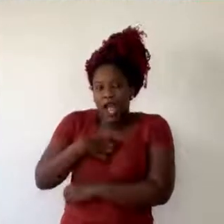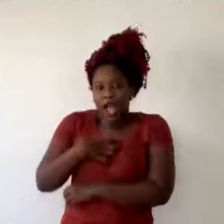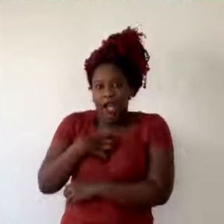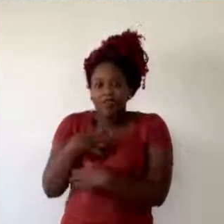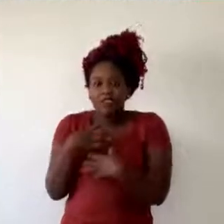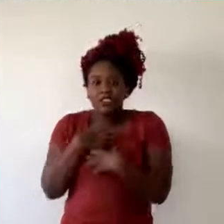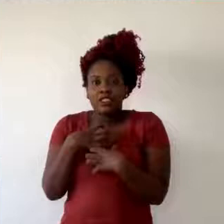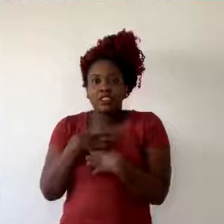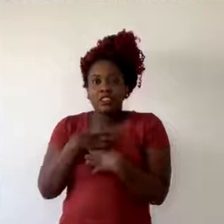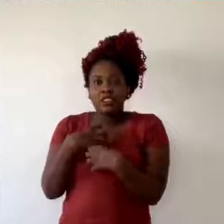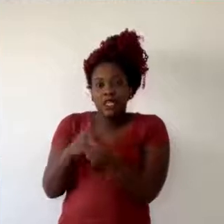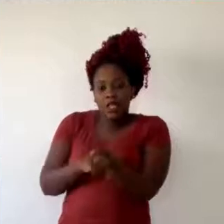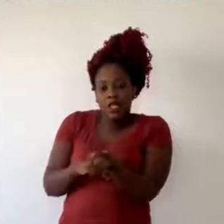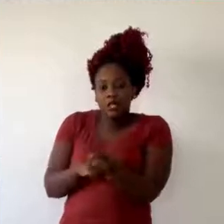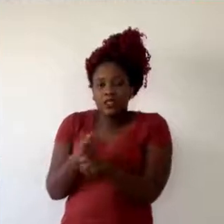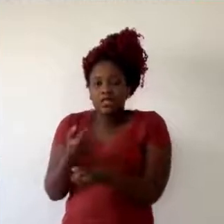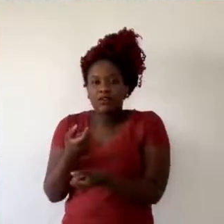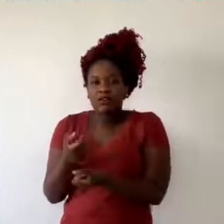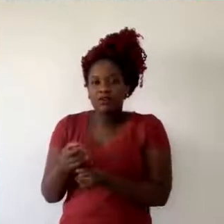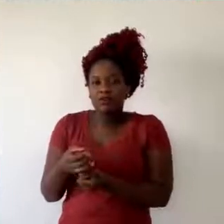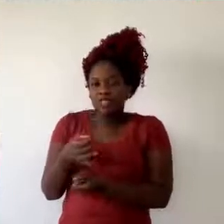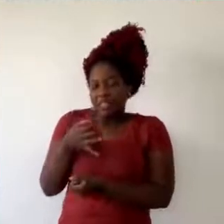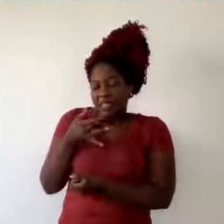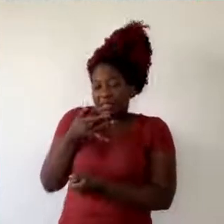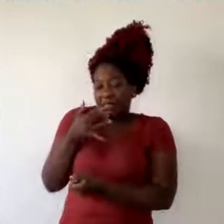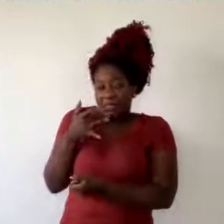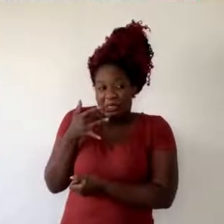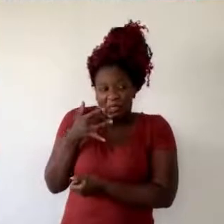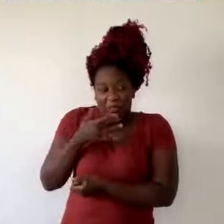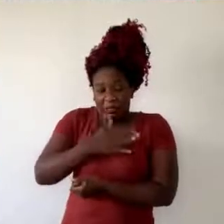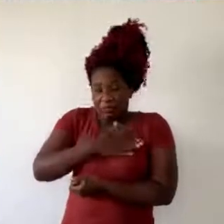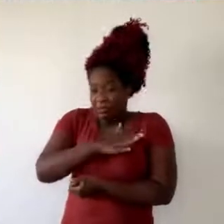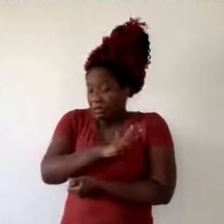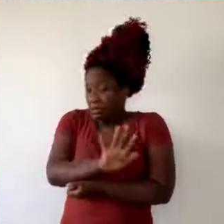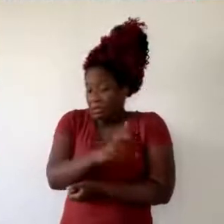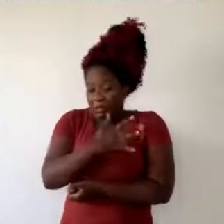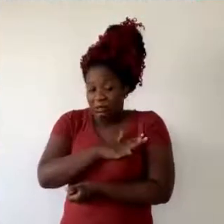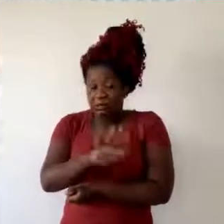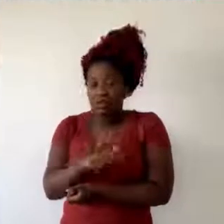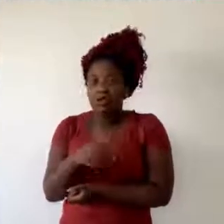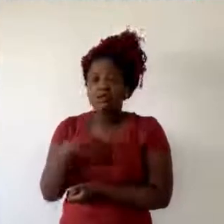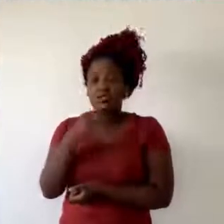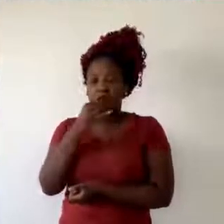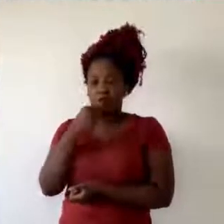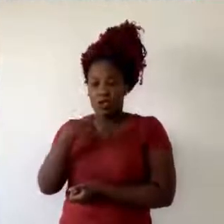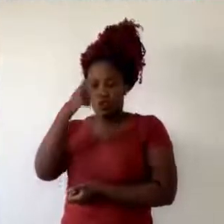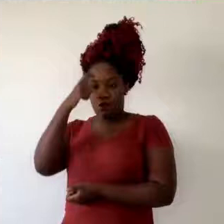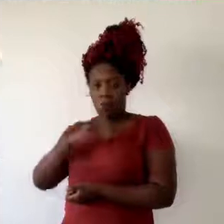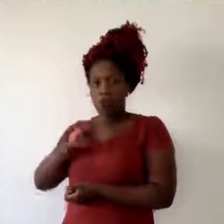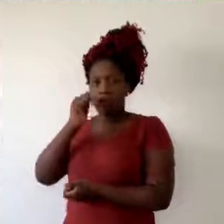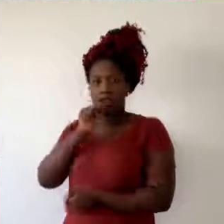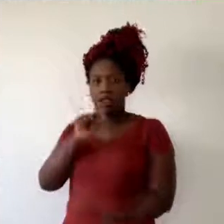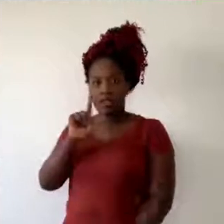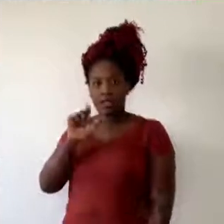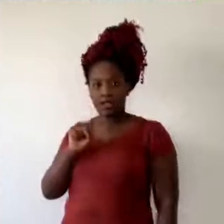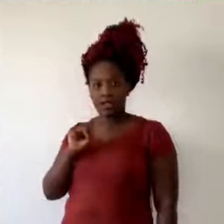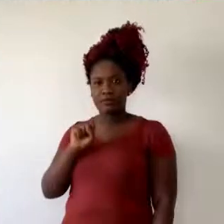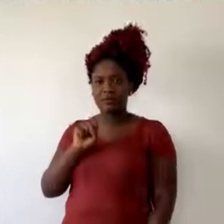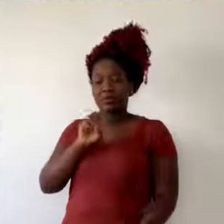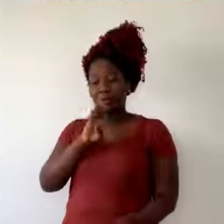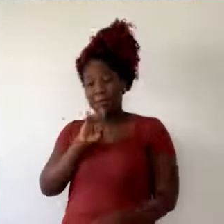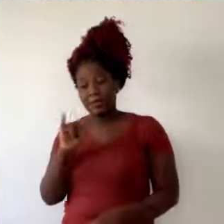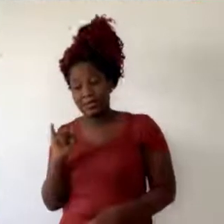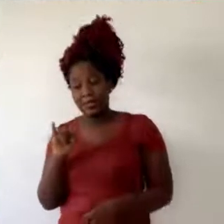feel anger and aversion. So as a lesbian woman, and I'm engaging in this